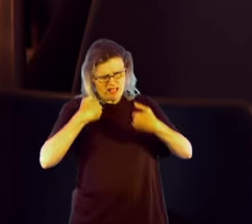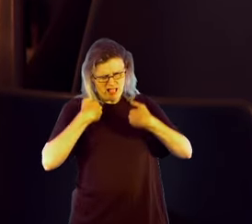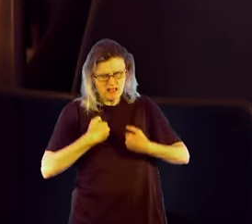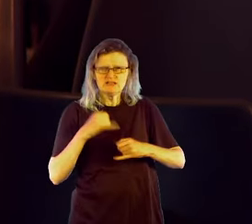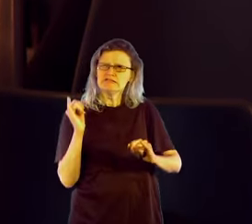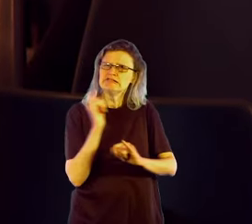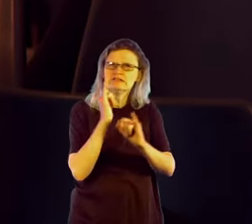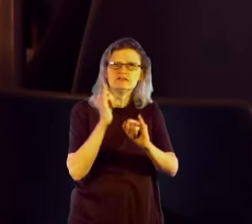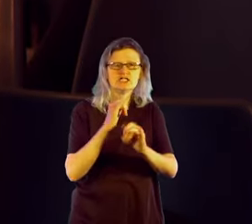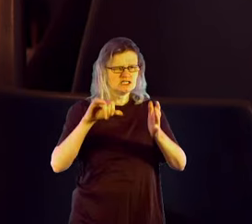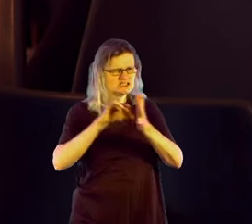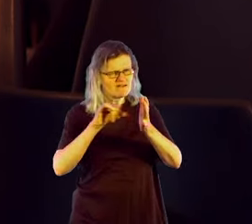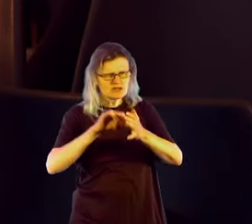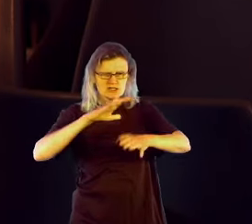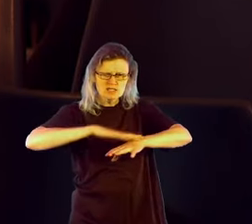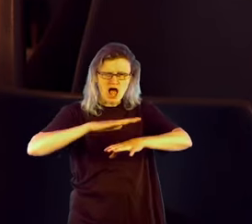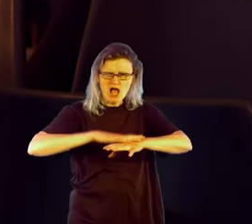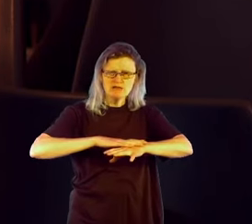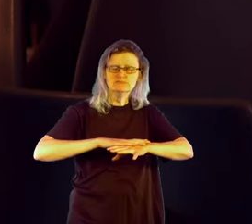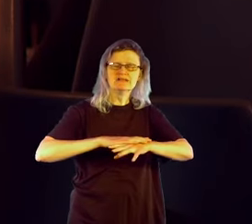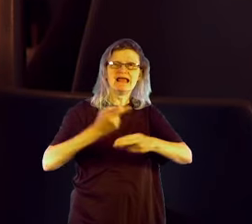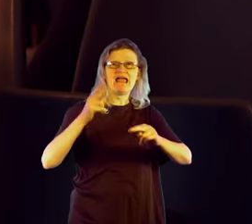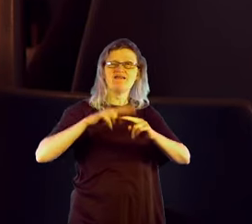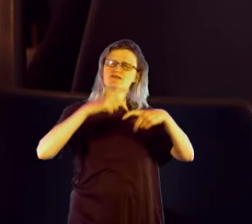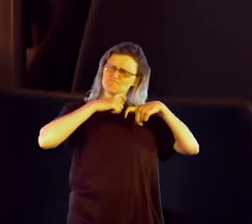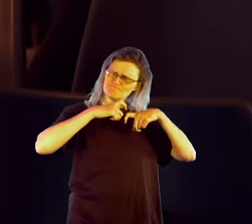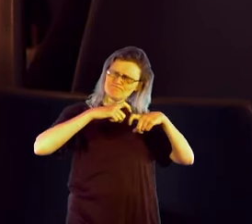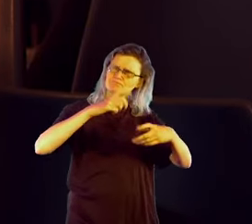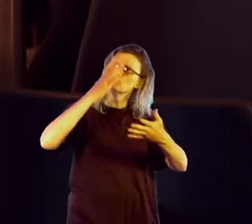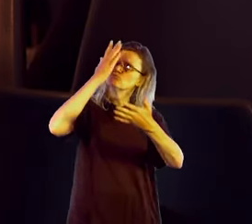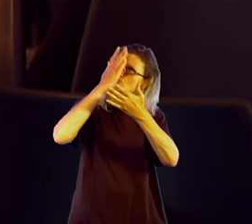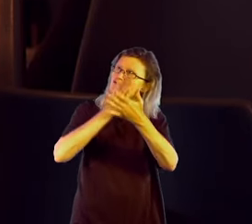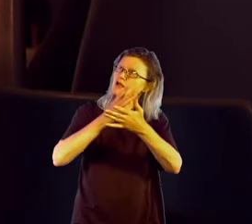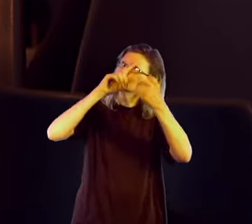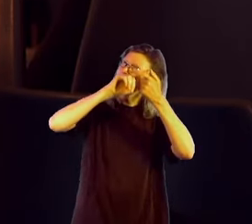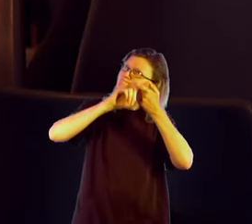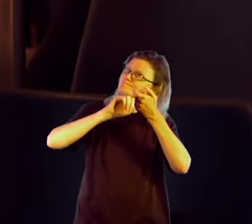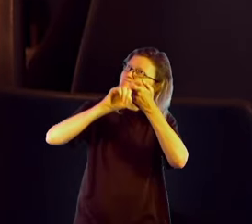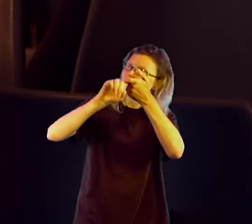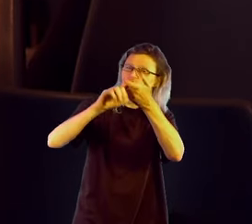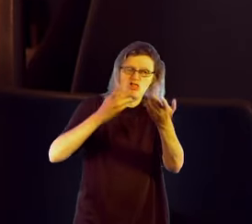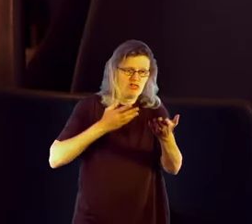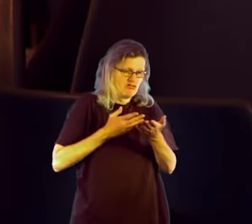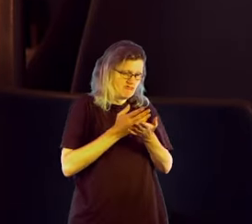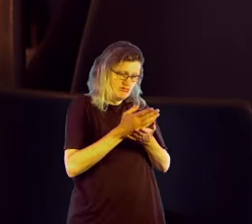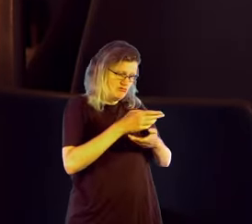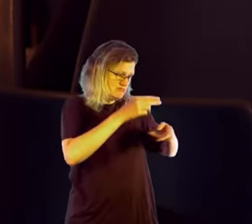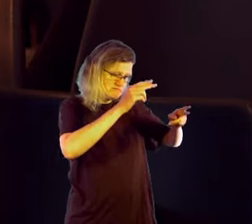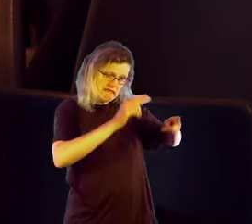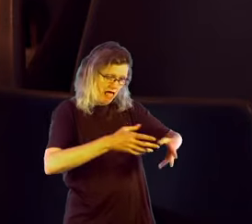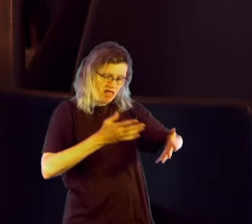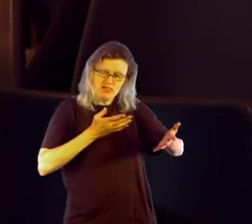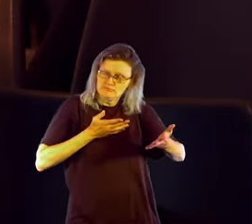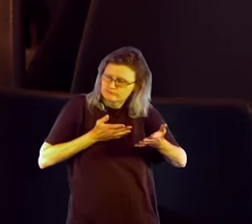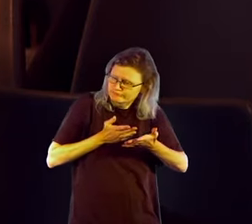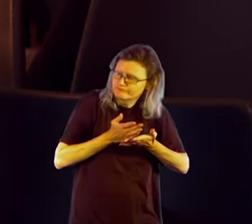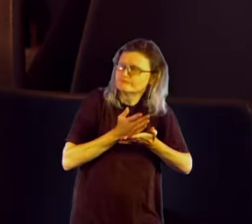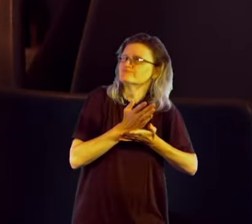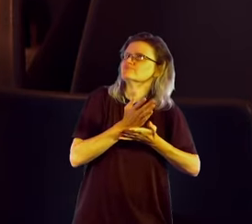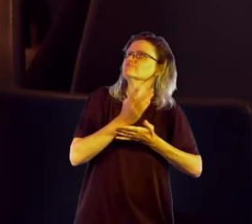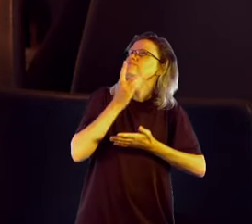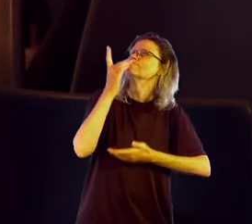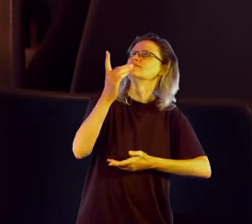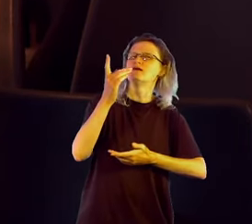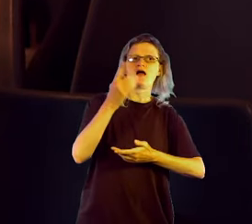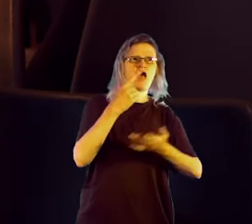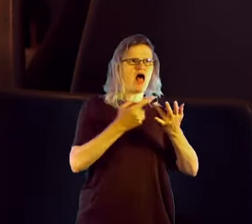or real difficulty, if our trust remains in the Lord Jesus, even through death, that can bring him glory and point other